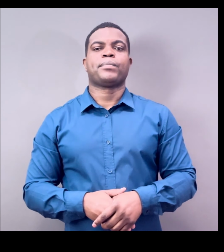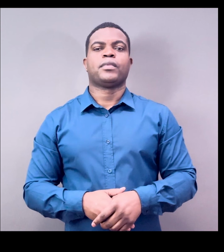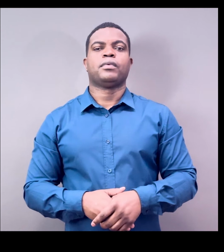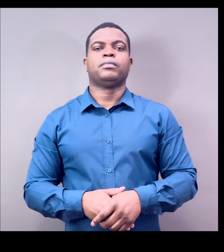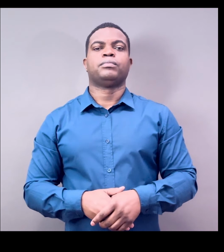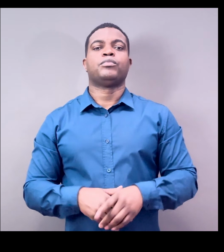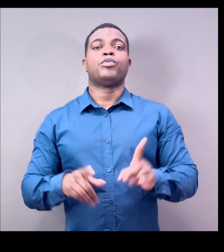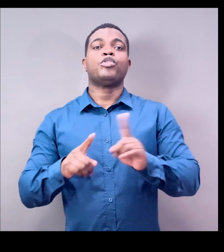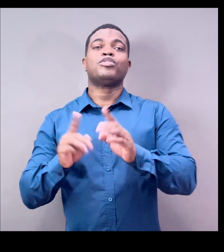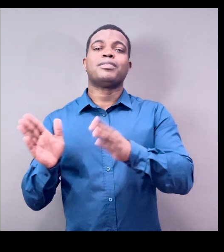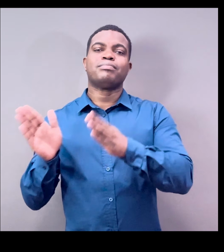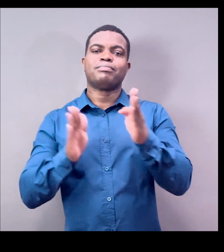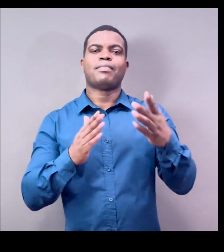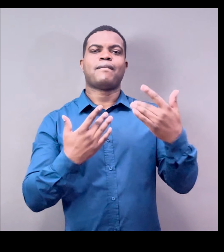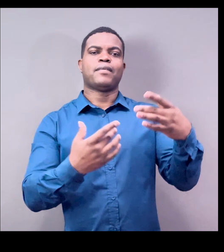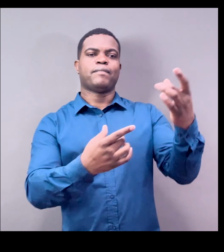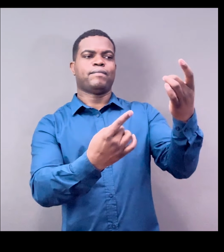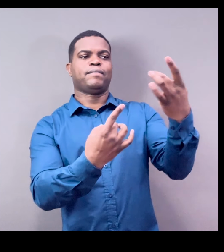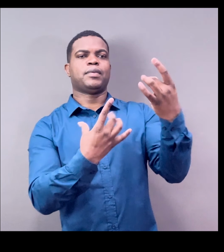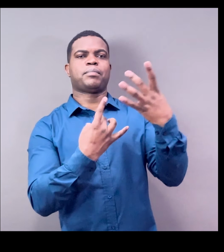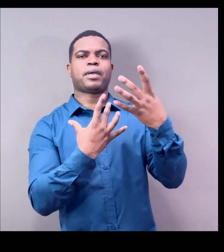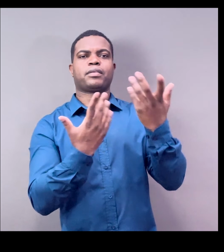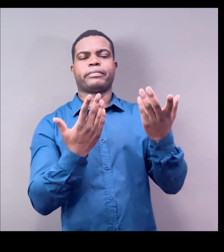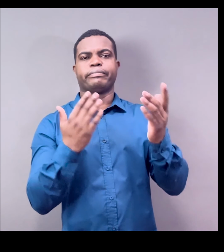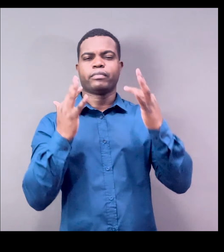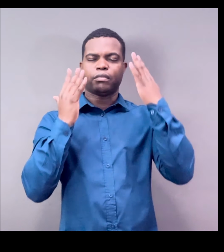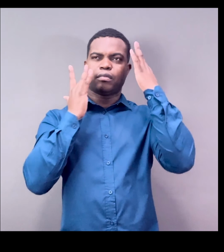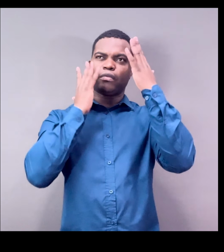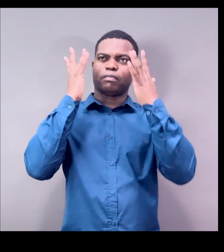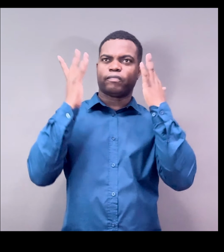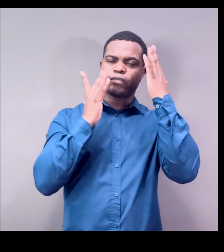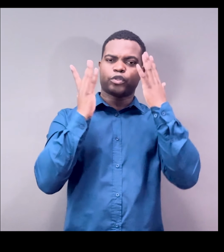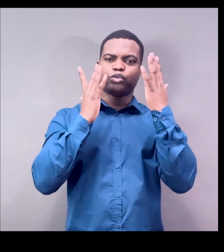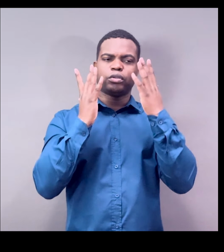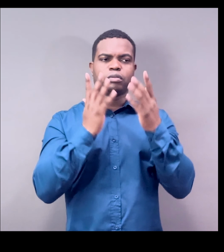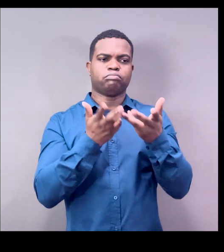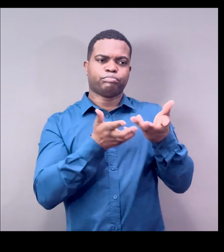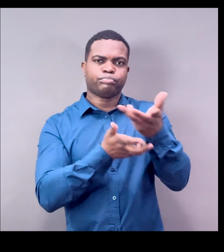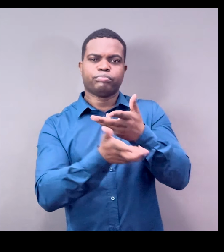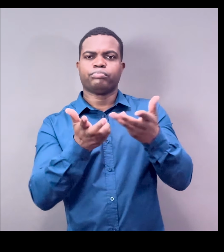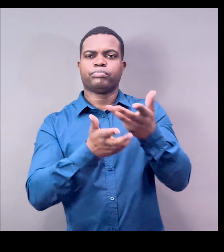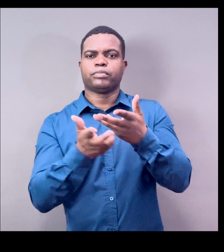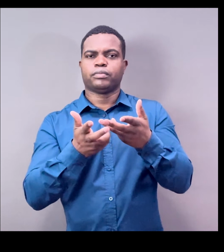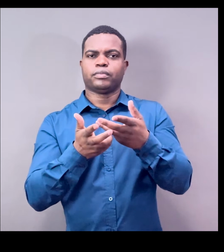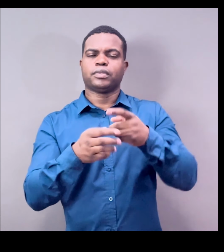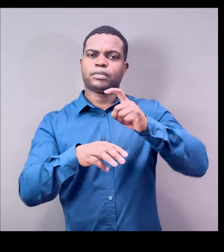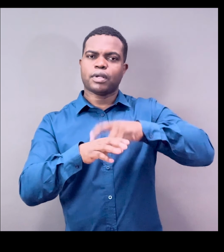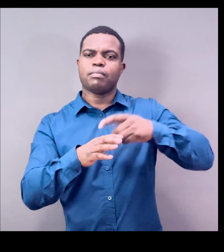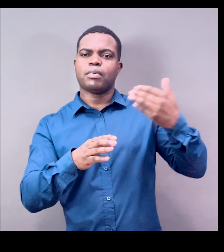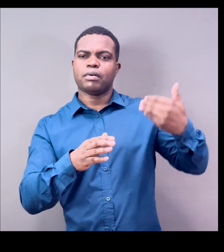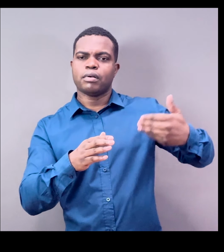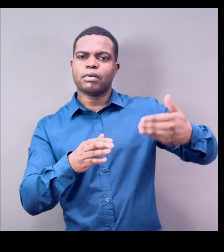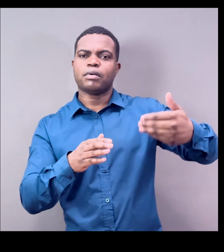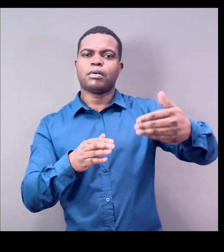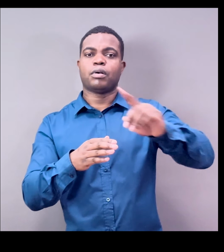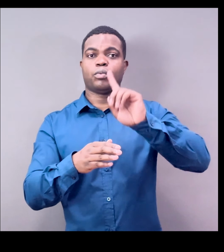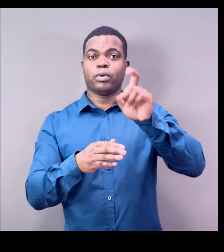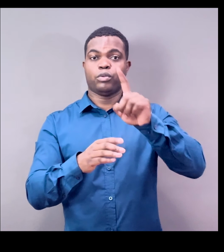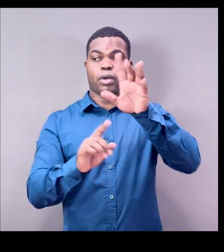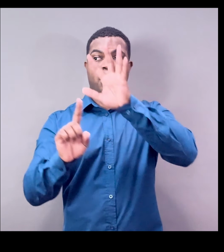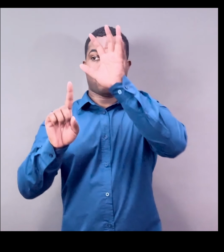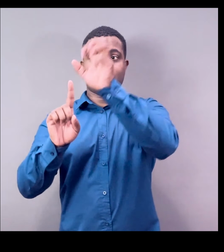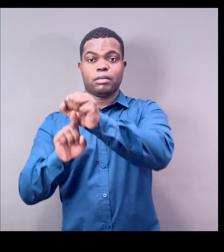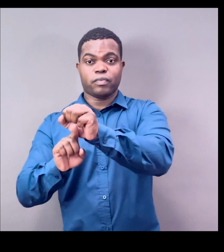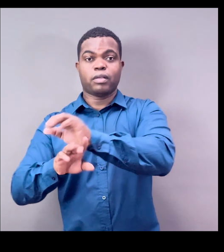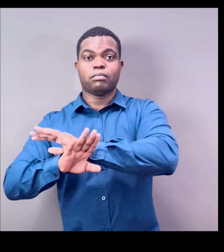You could also use the feedback and reflection session from time to time. Because you have already